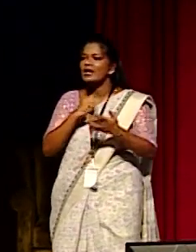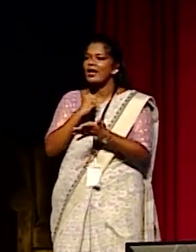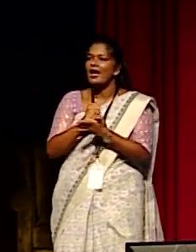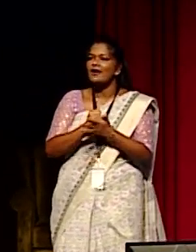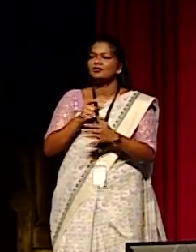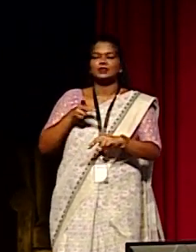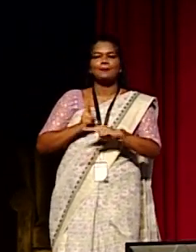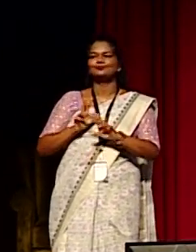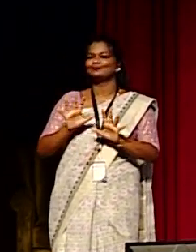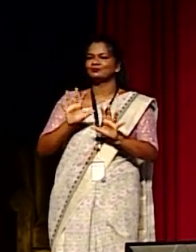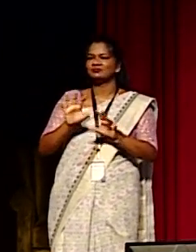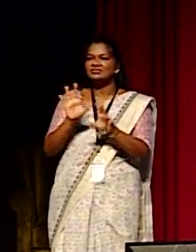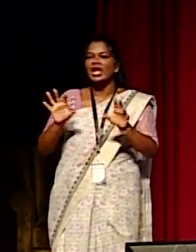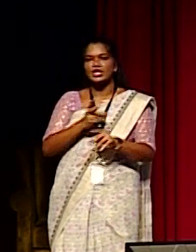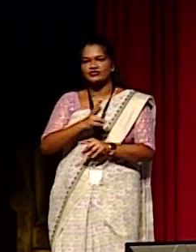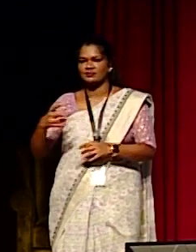woven into the design.